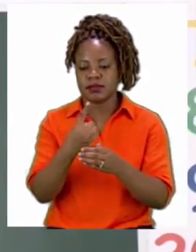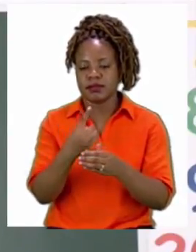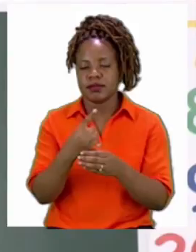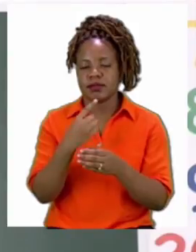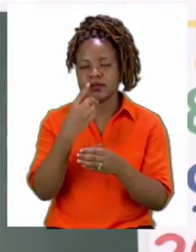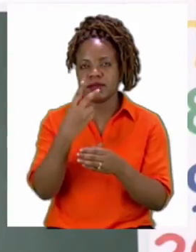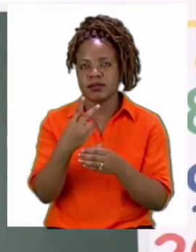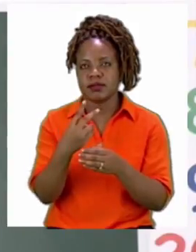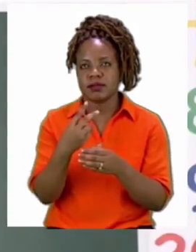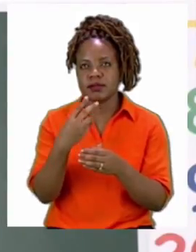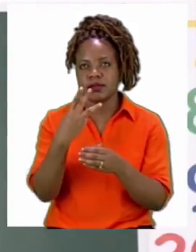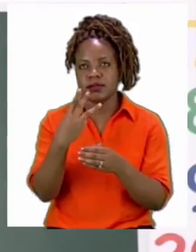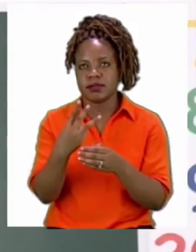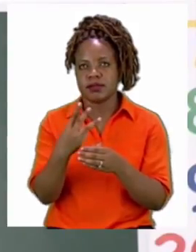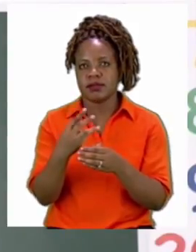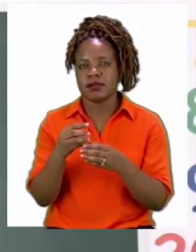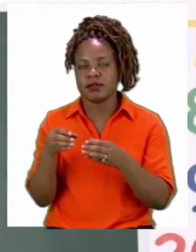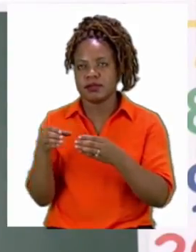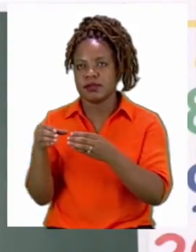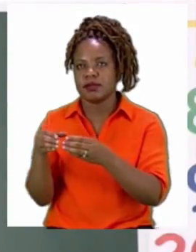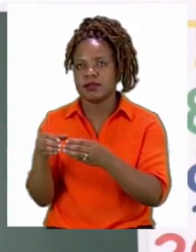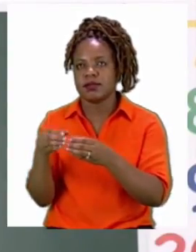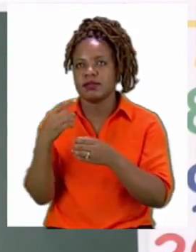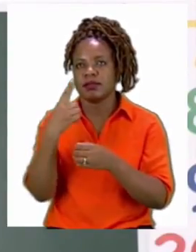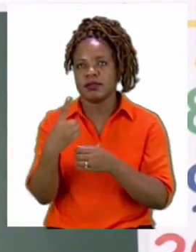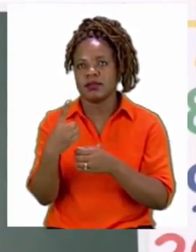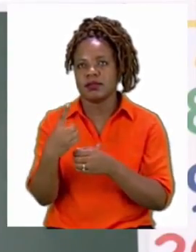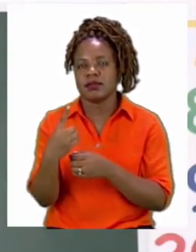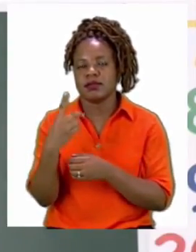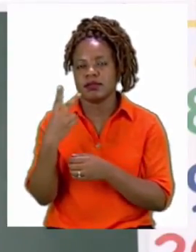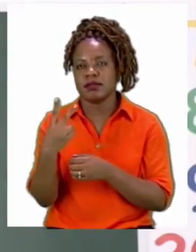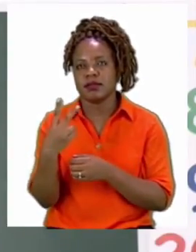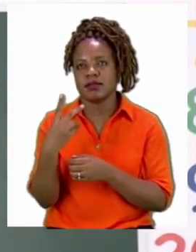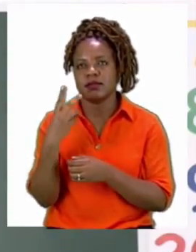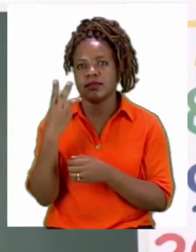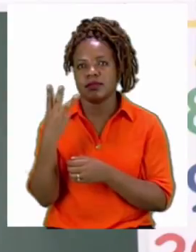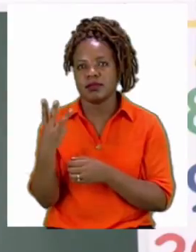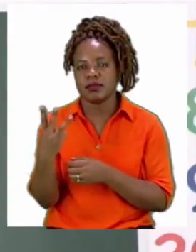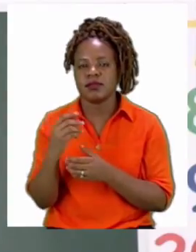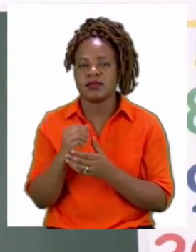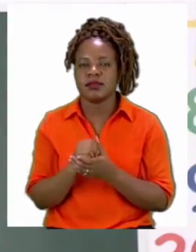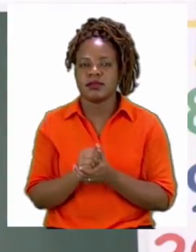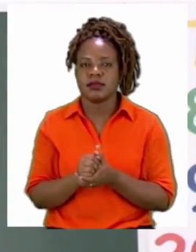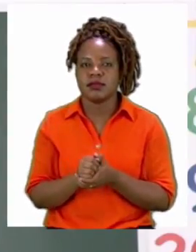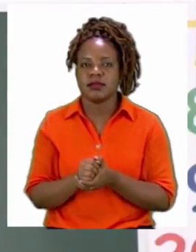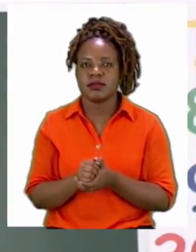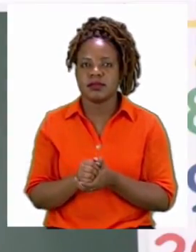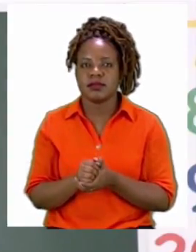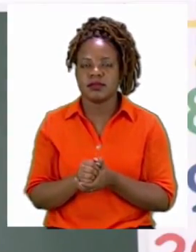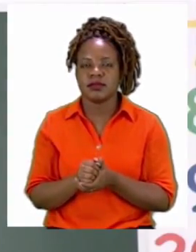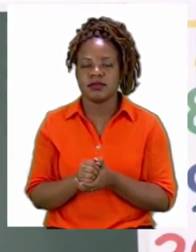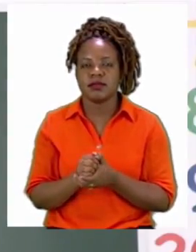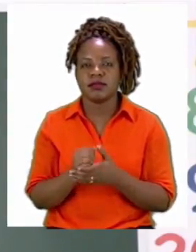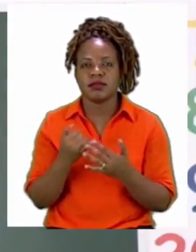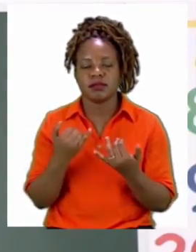1, 2, 3. 1, 2, 3. Now